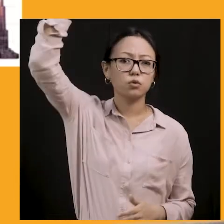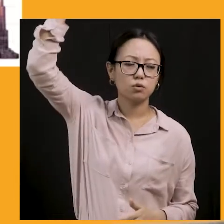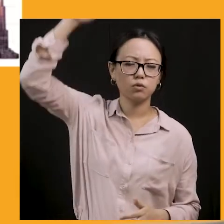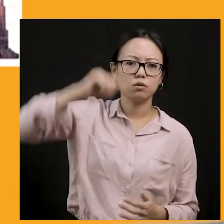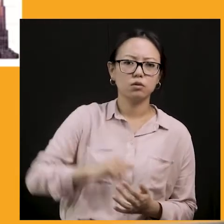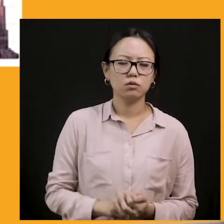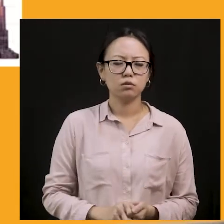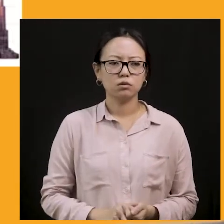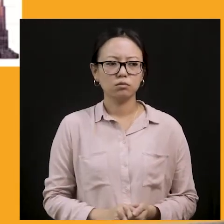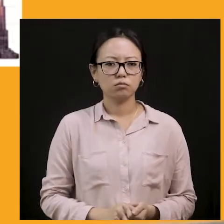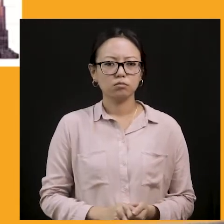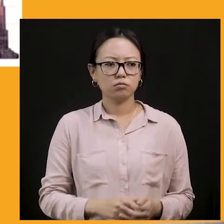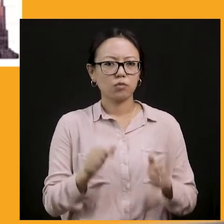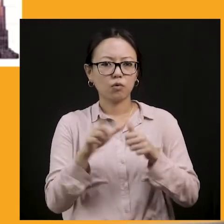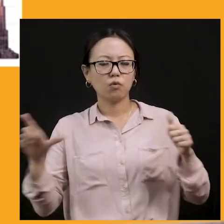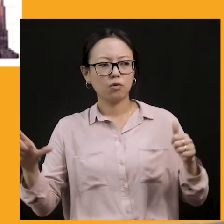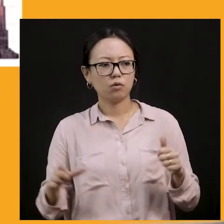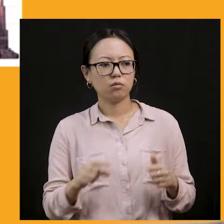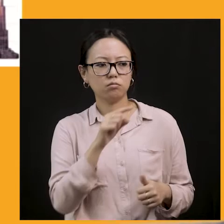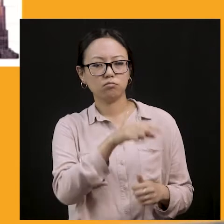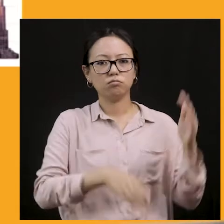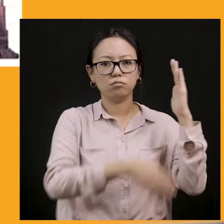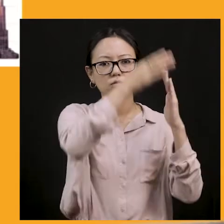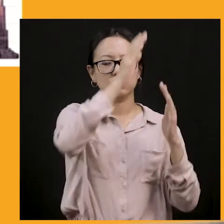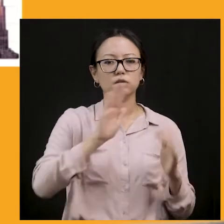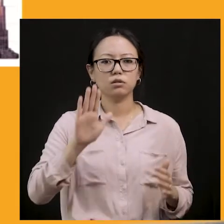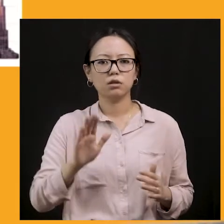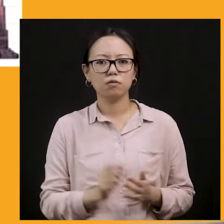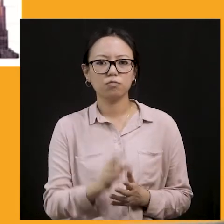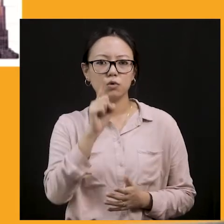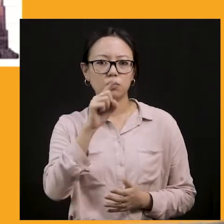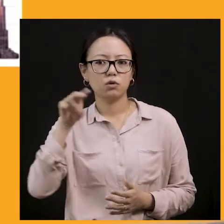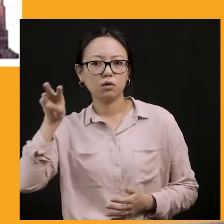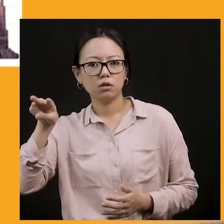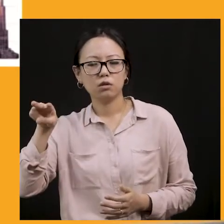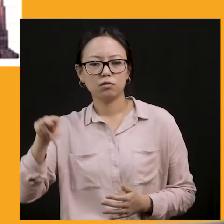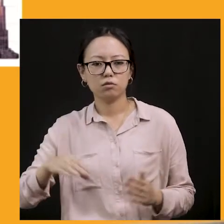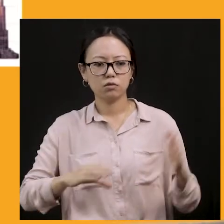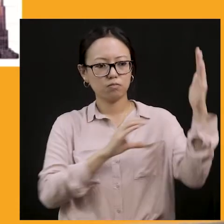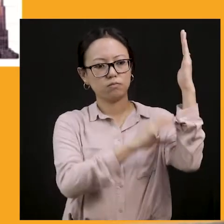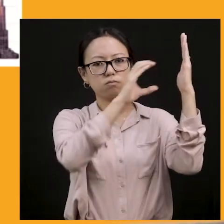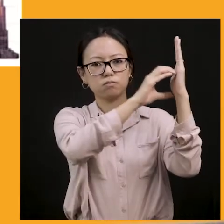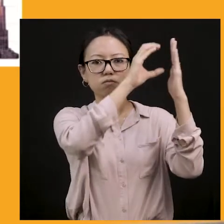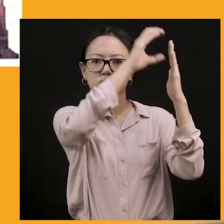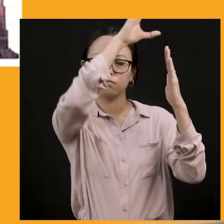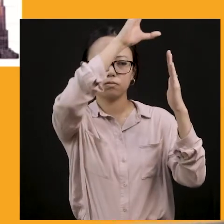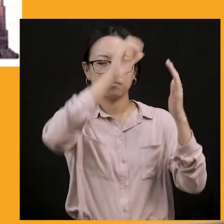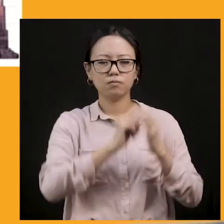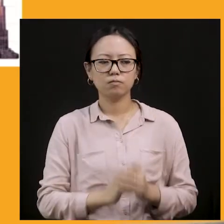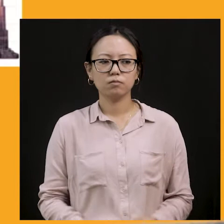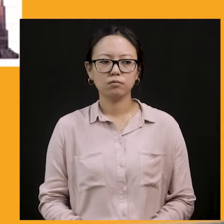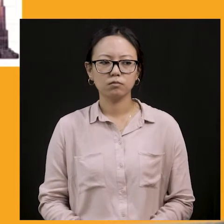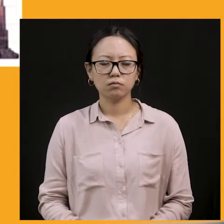more than 100 floors. Okay, so now out of this we can,